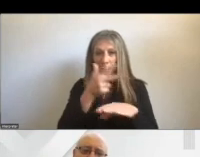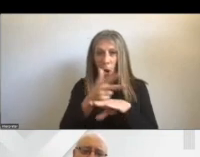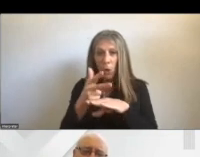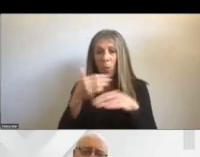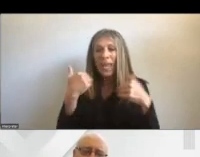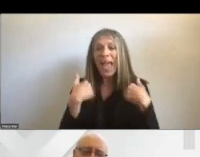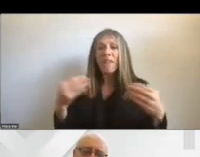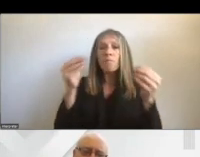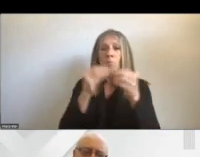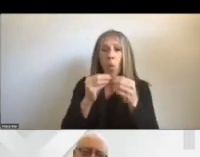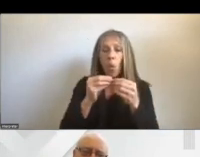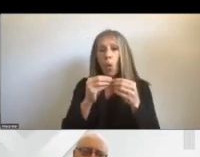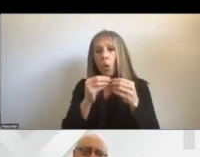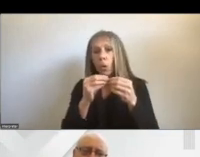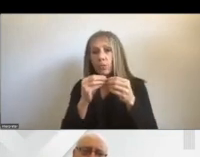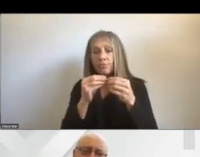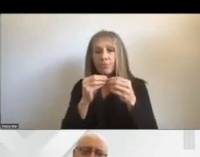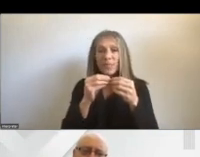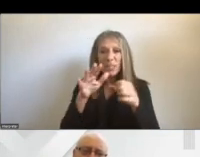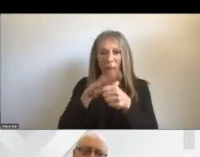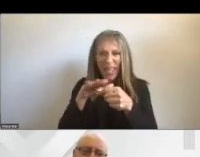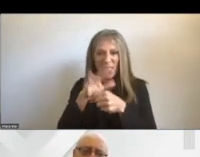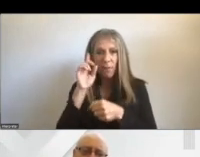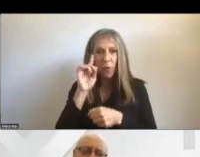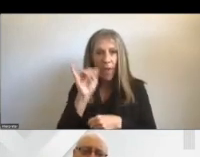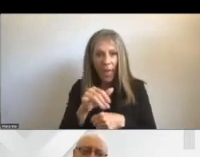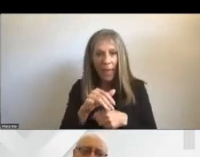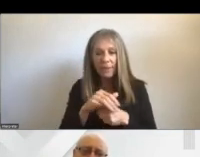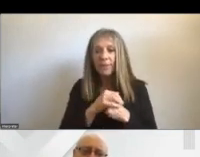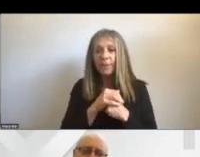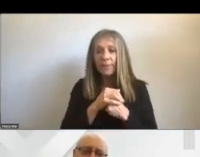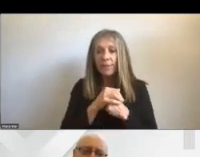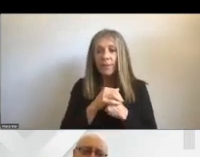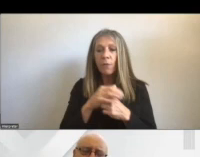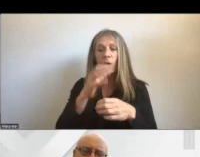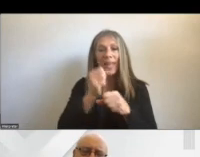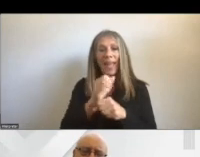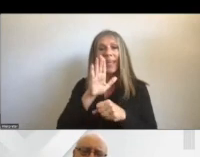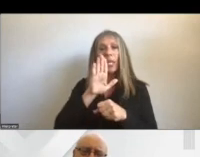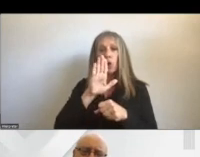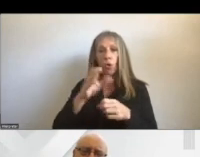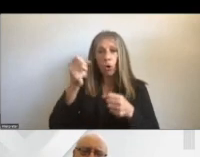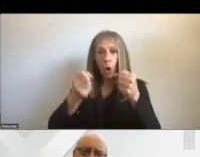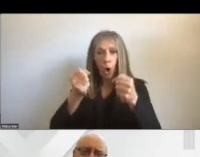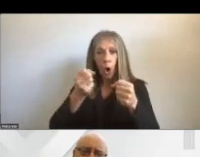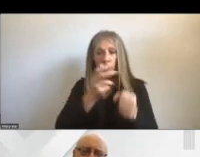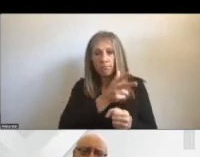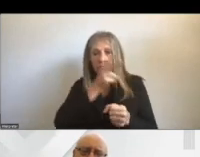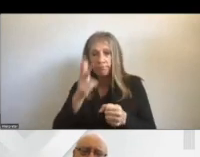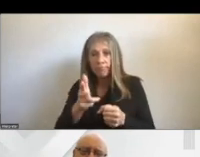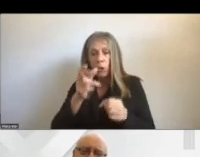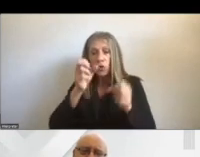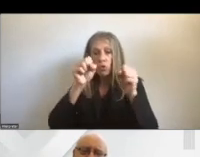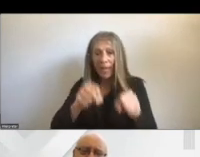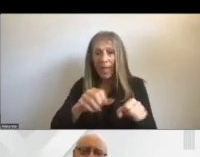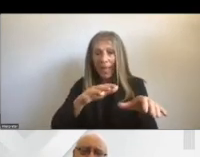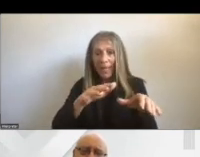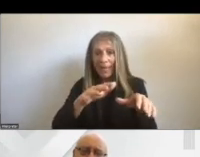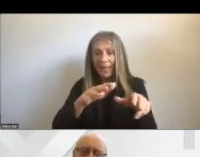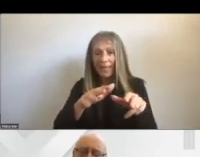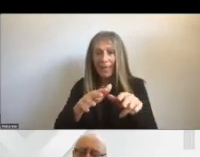access side. So parallel on-street parking spaces, the second exception deals with in alterations